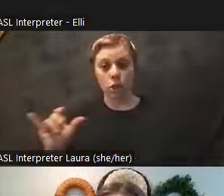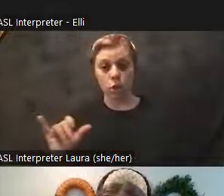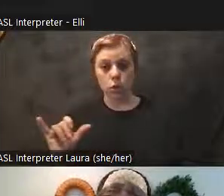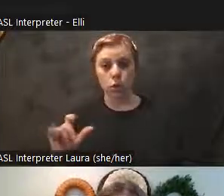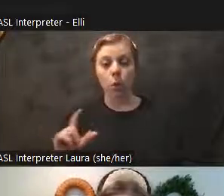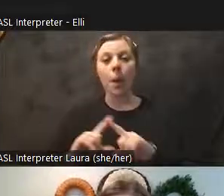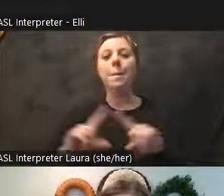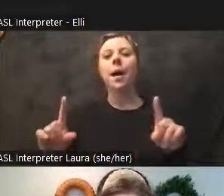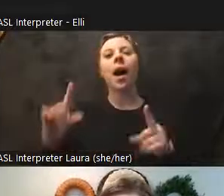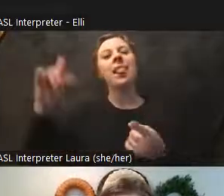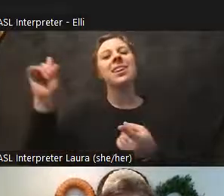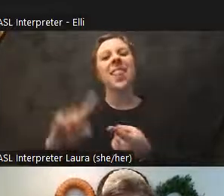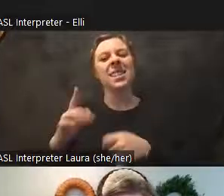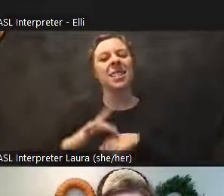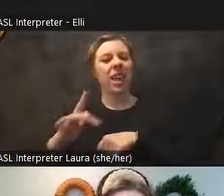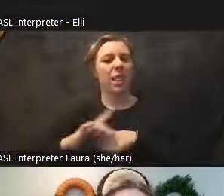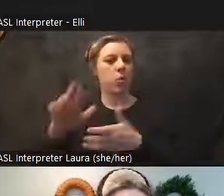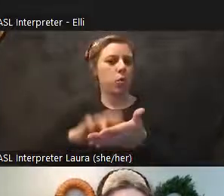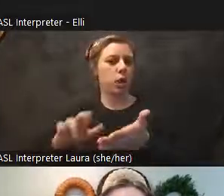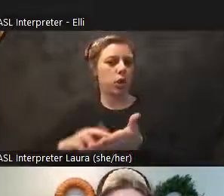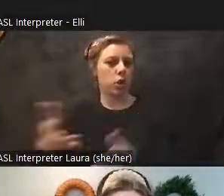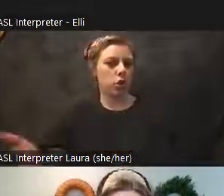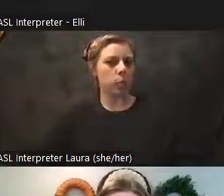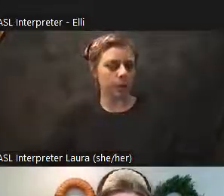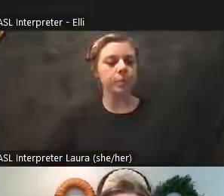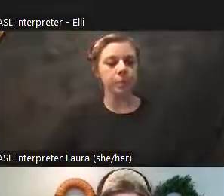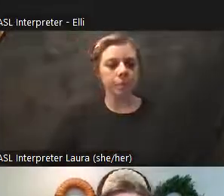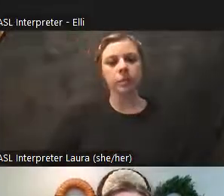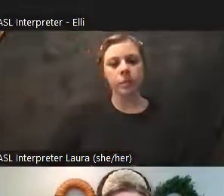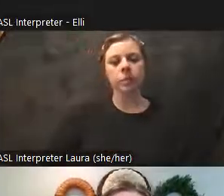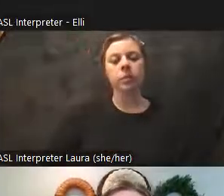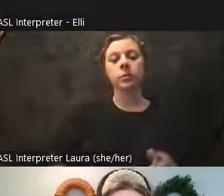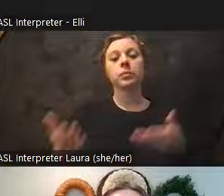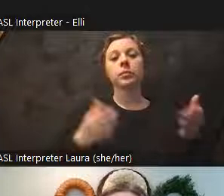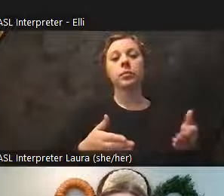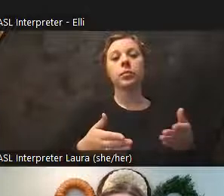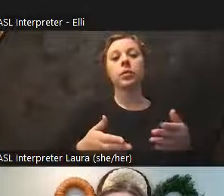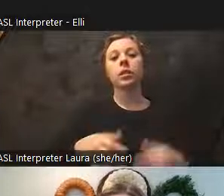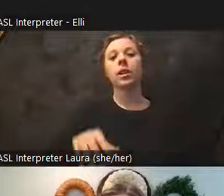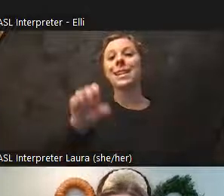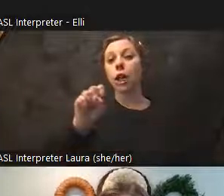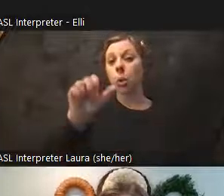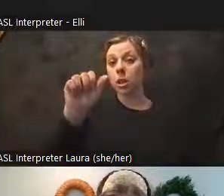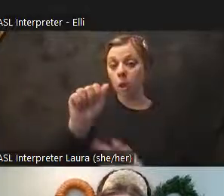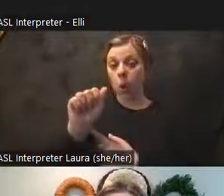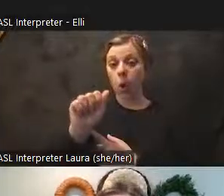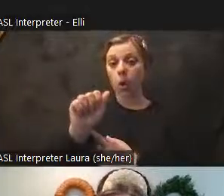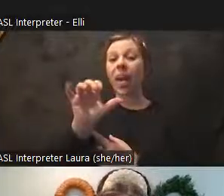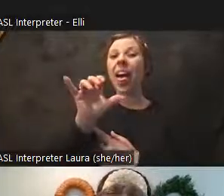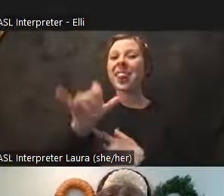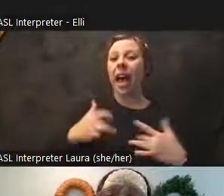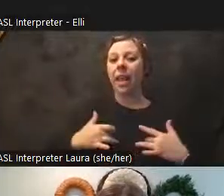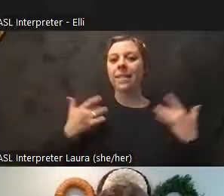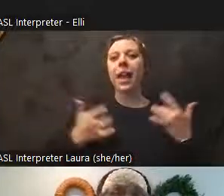less available. So sexual assaults is the event most likely to